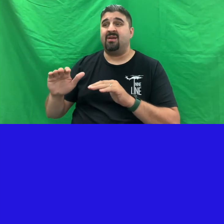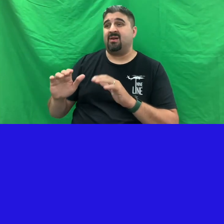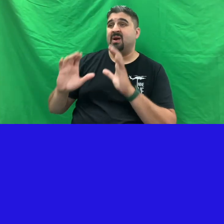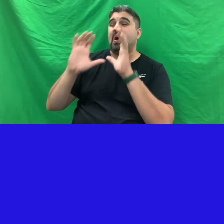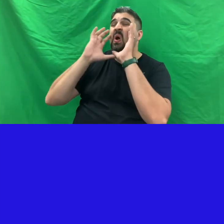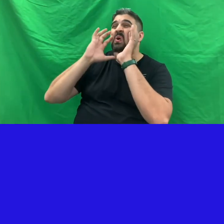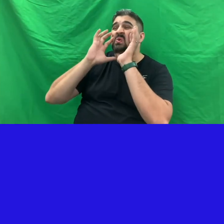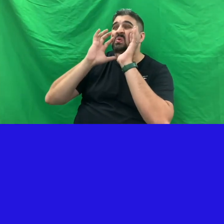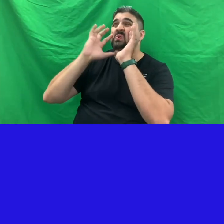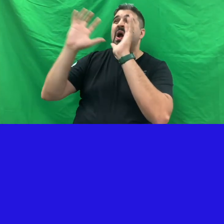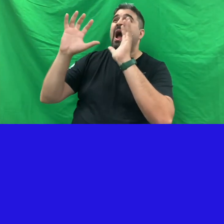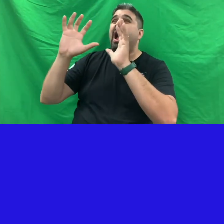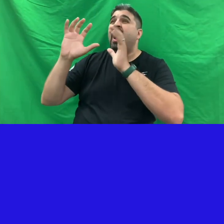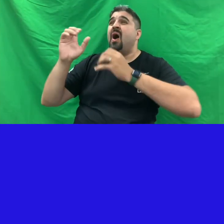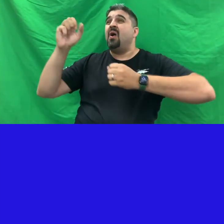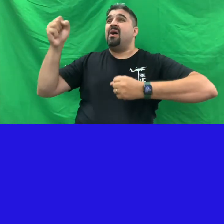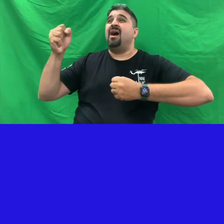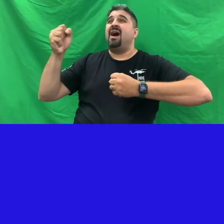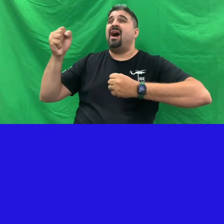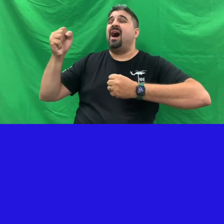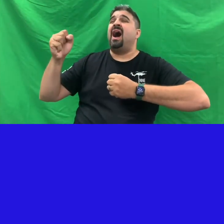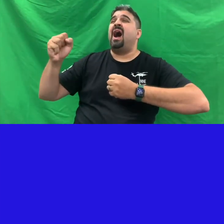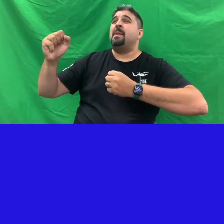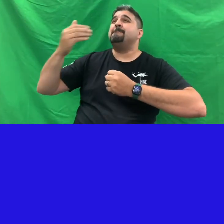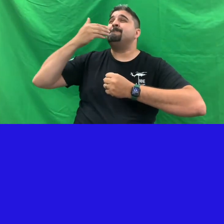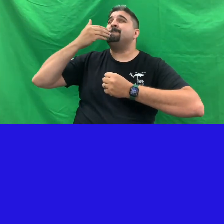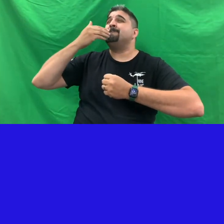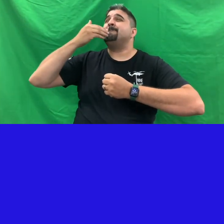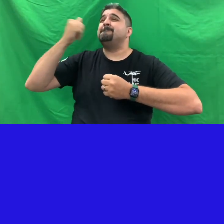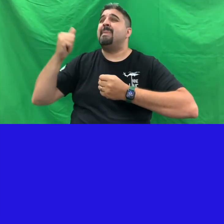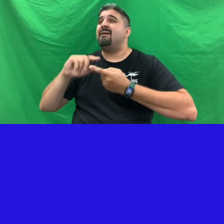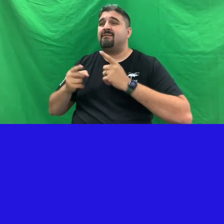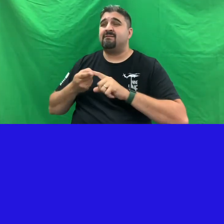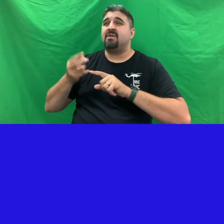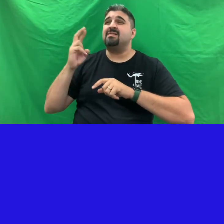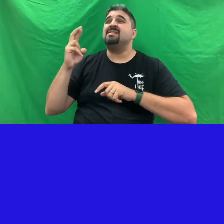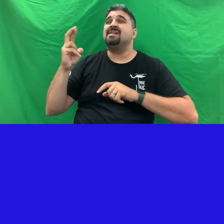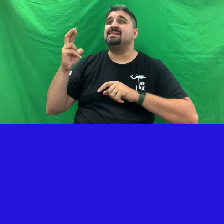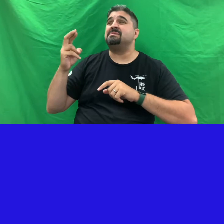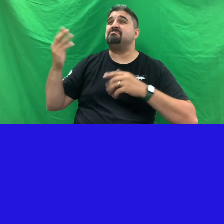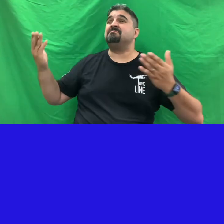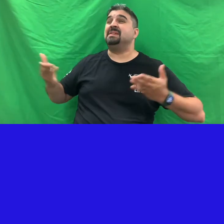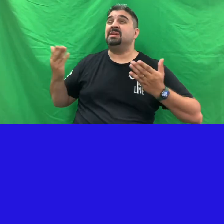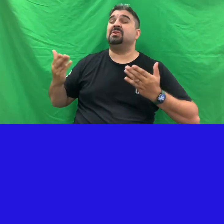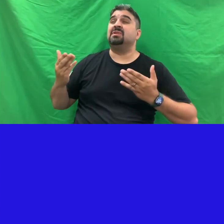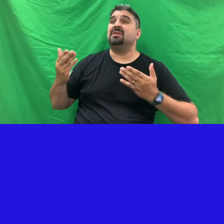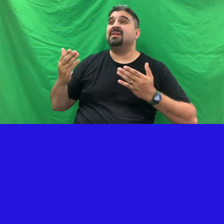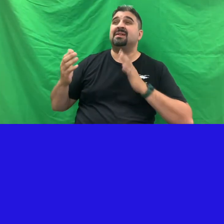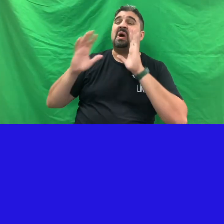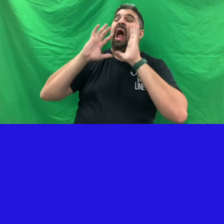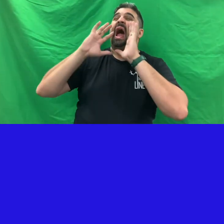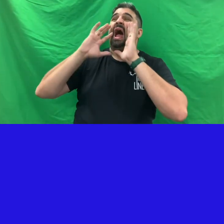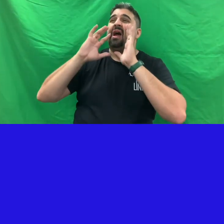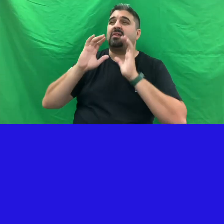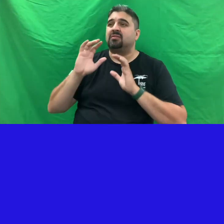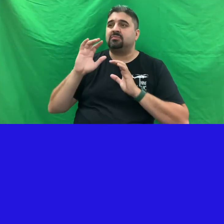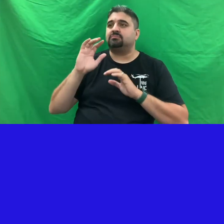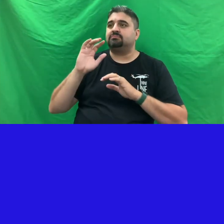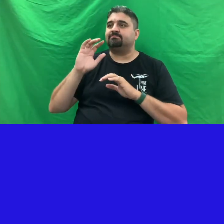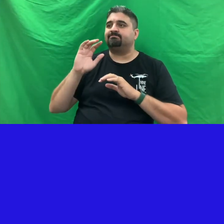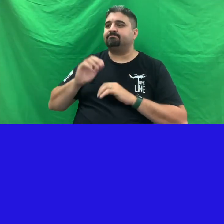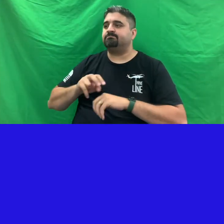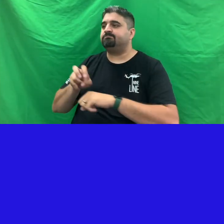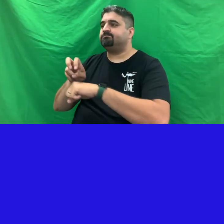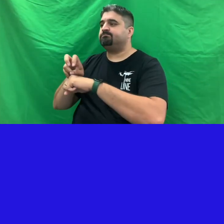Toad hurried back to the river. "Frog!" he shouted. "It's me. It's